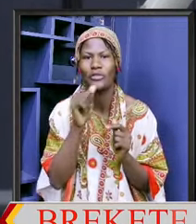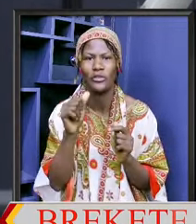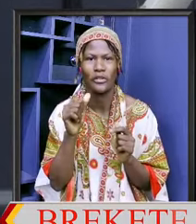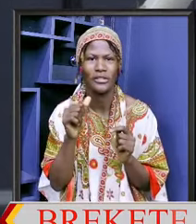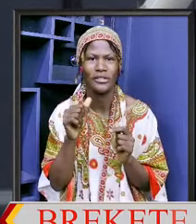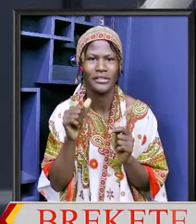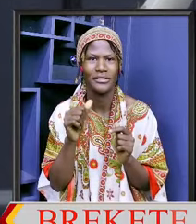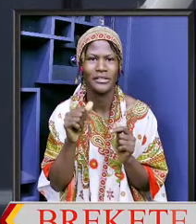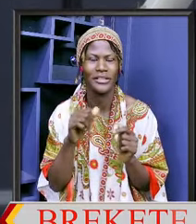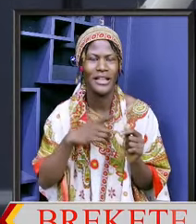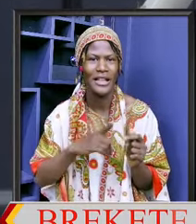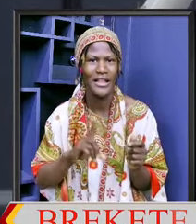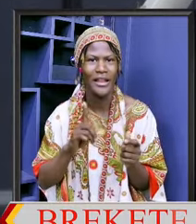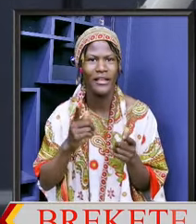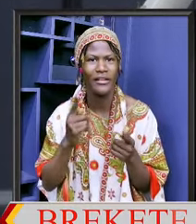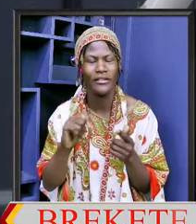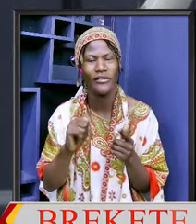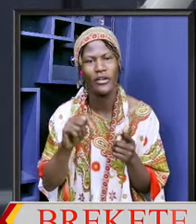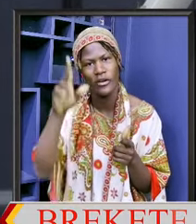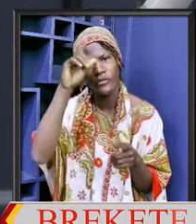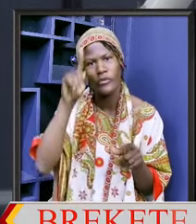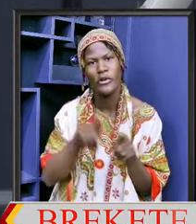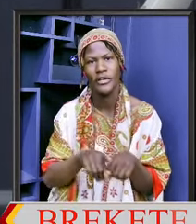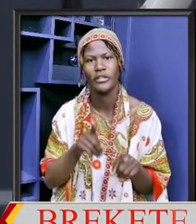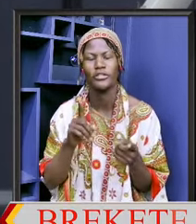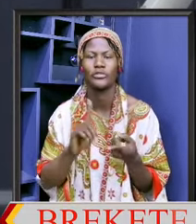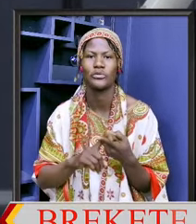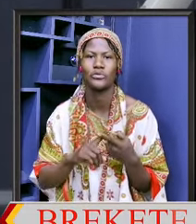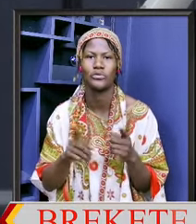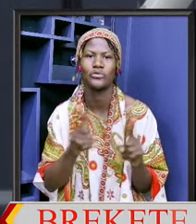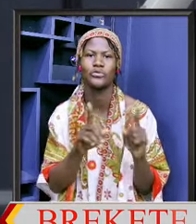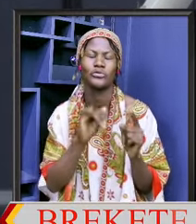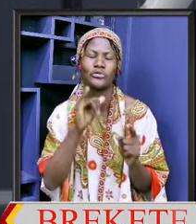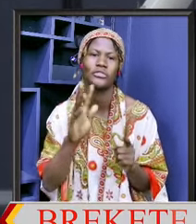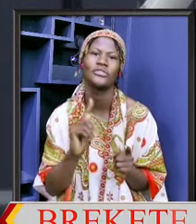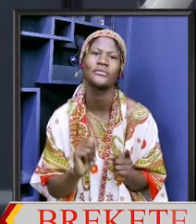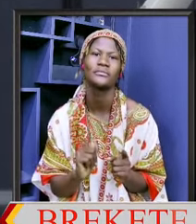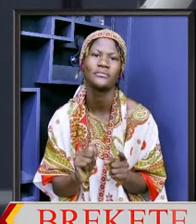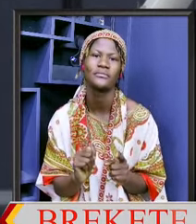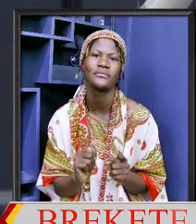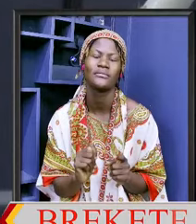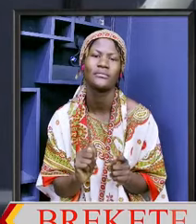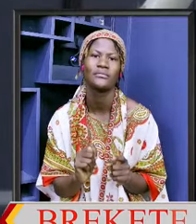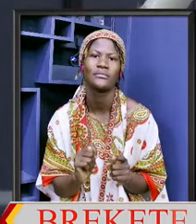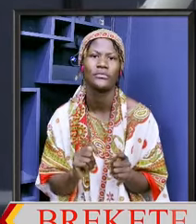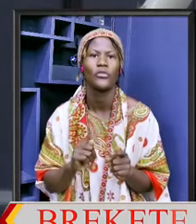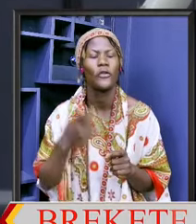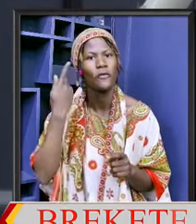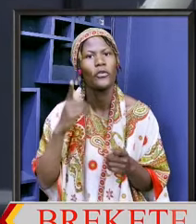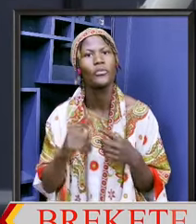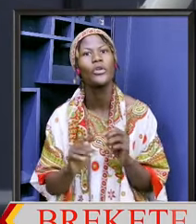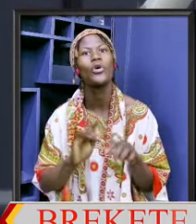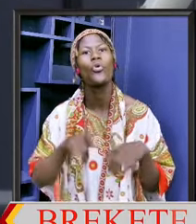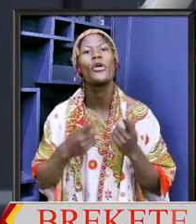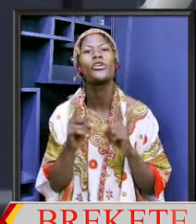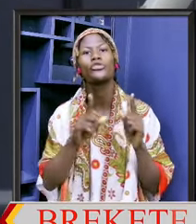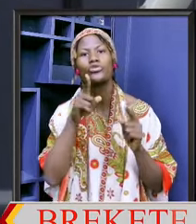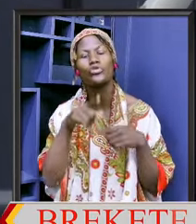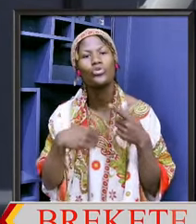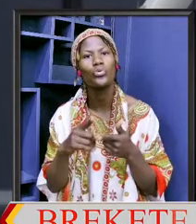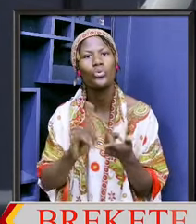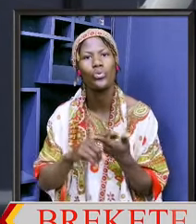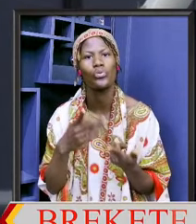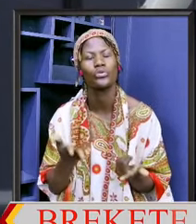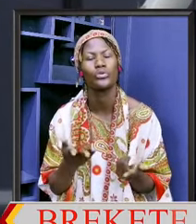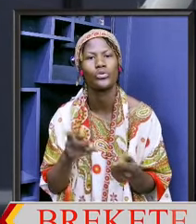to do him. Now, I can't talk, say, okay, from there, they can't go where? It's a police station. I say the distance from the police